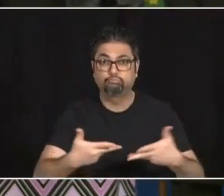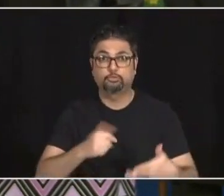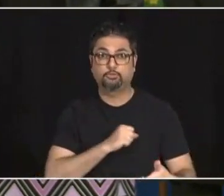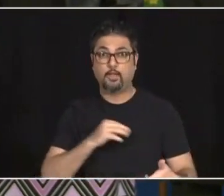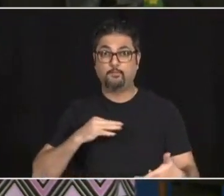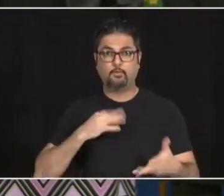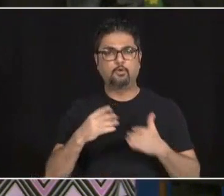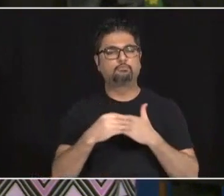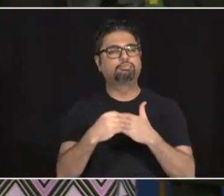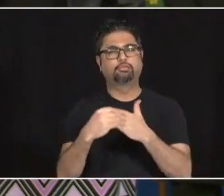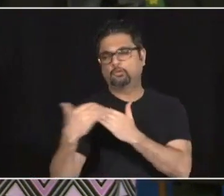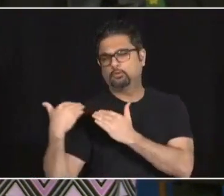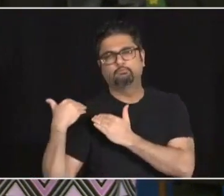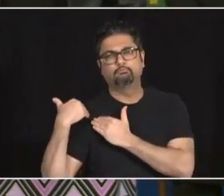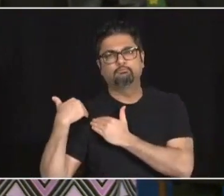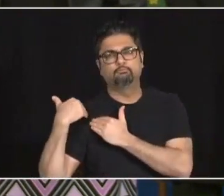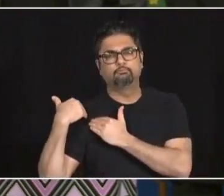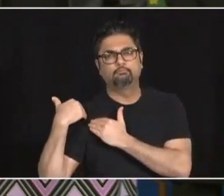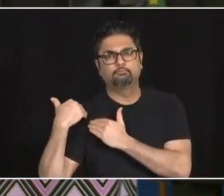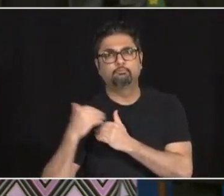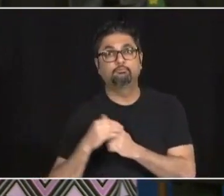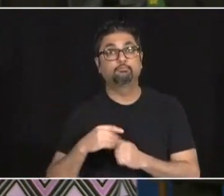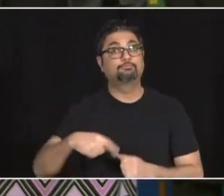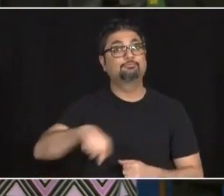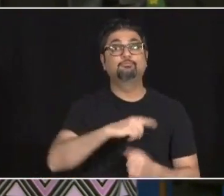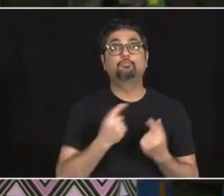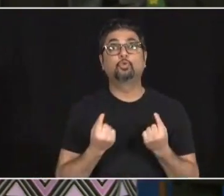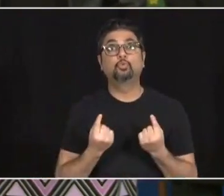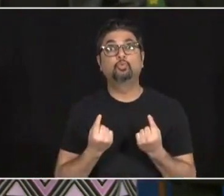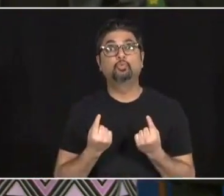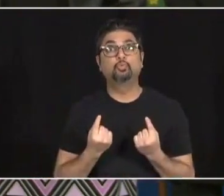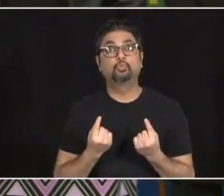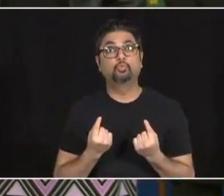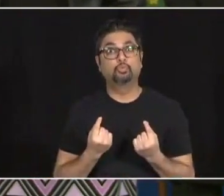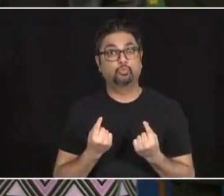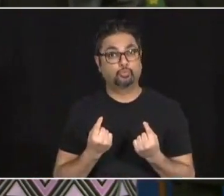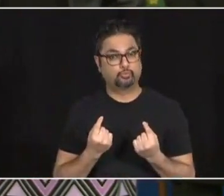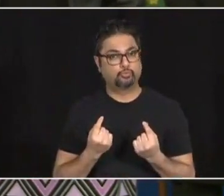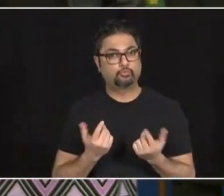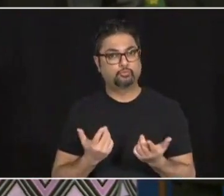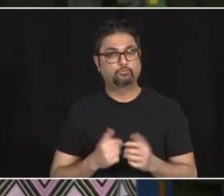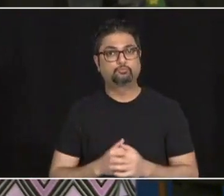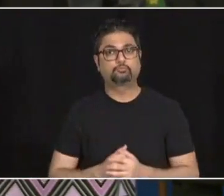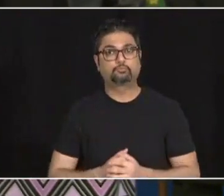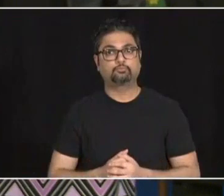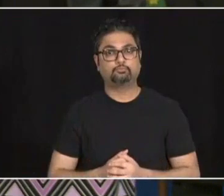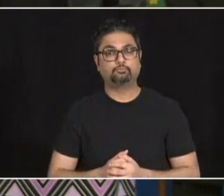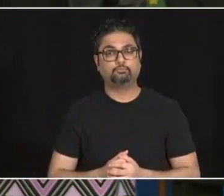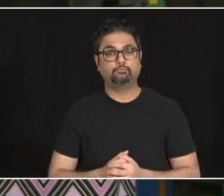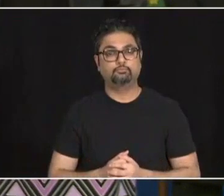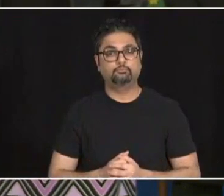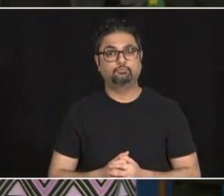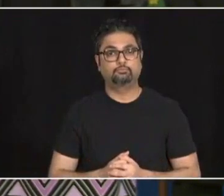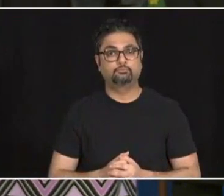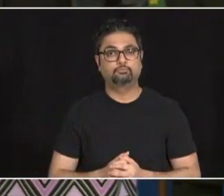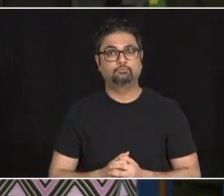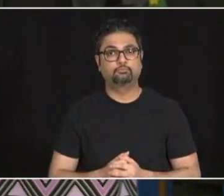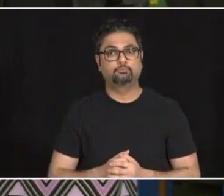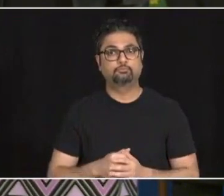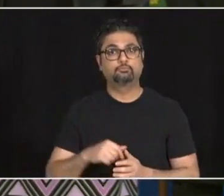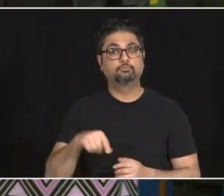duty means something entirely different. For those on the front lines, for those looking